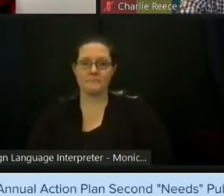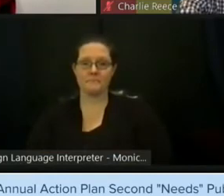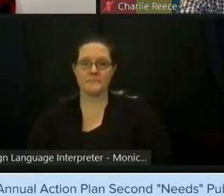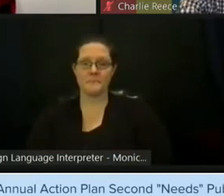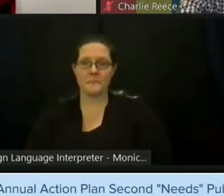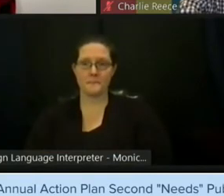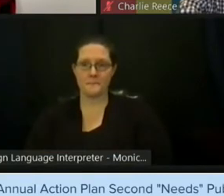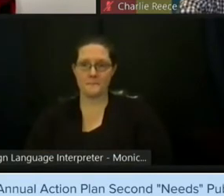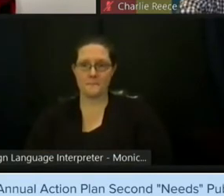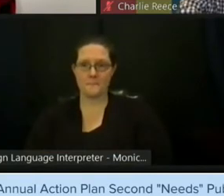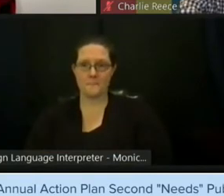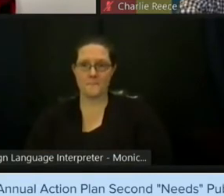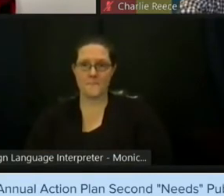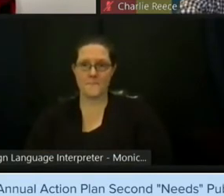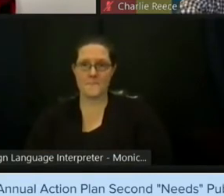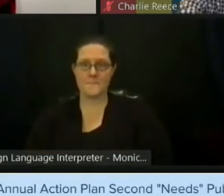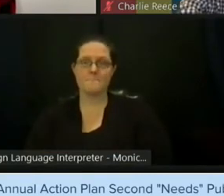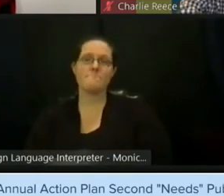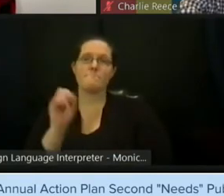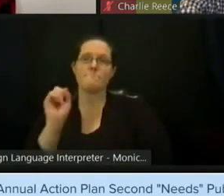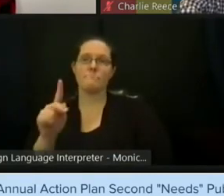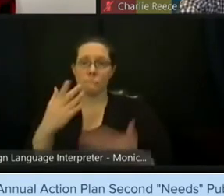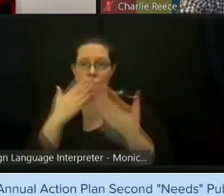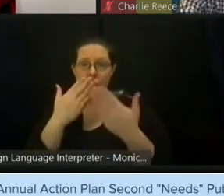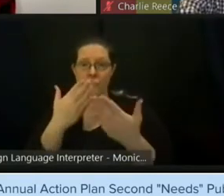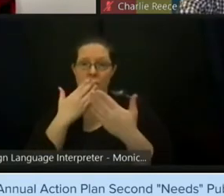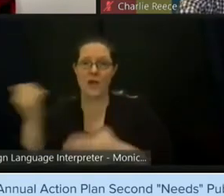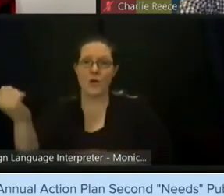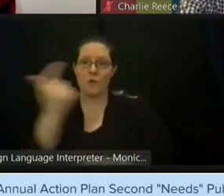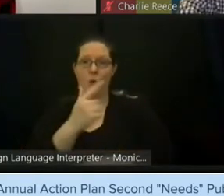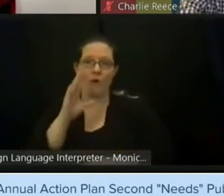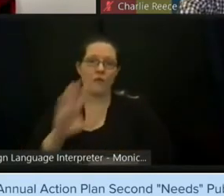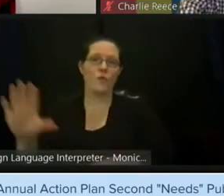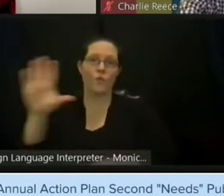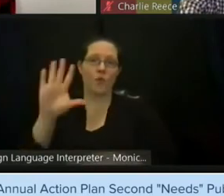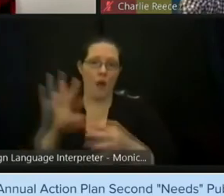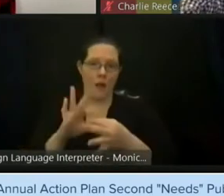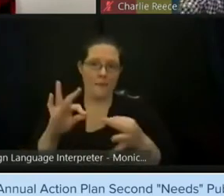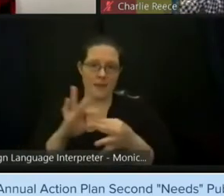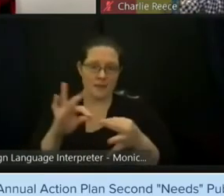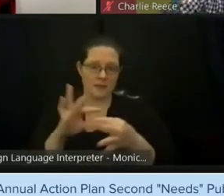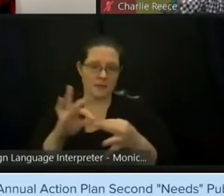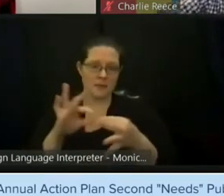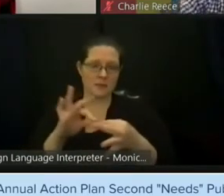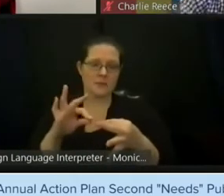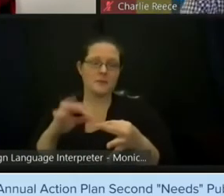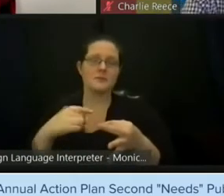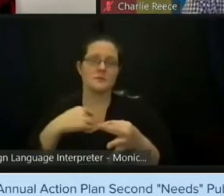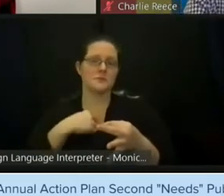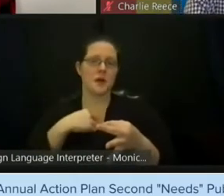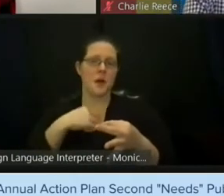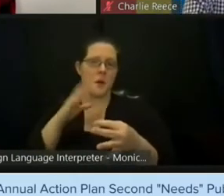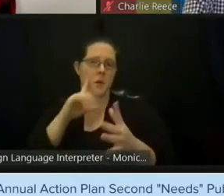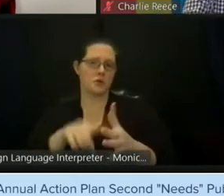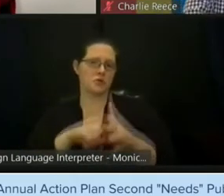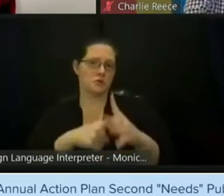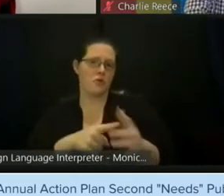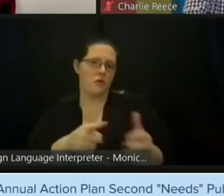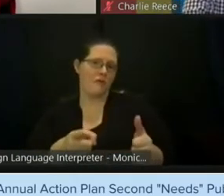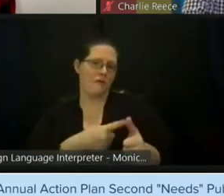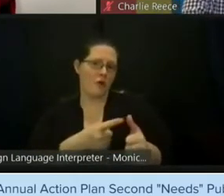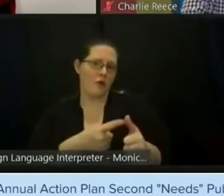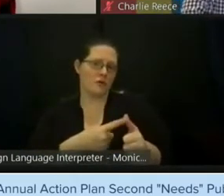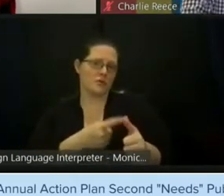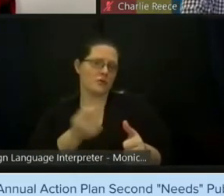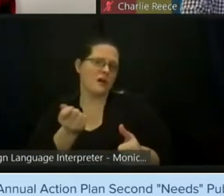All right. Thank you all very much for those comments. I'm going to just start by just